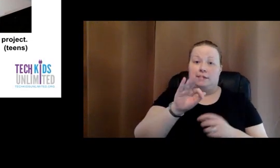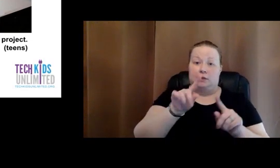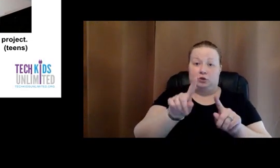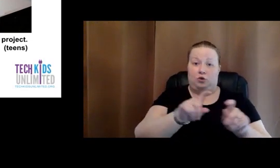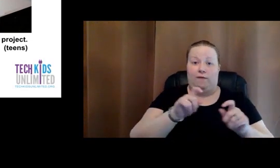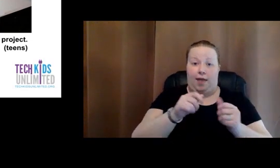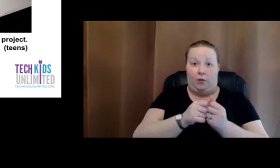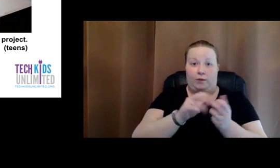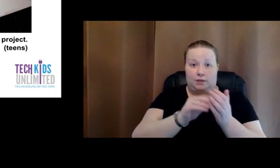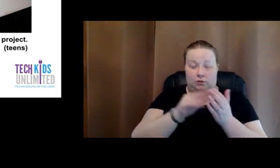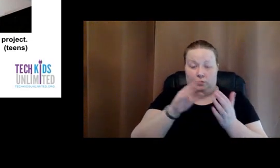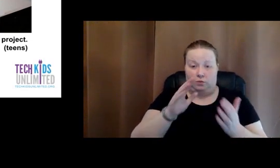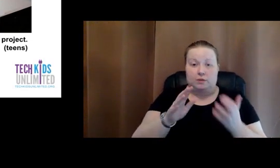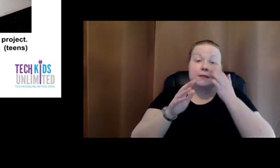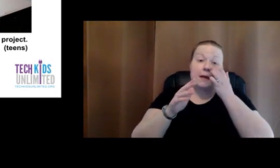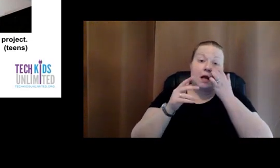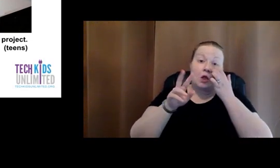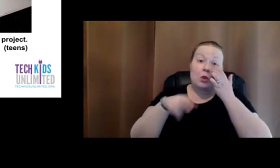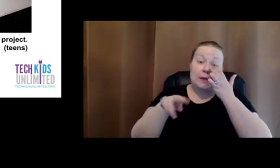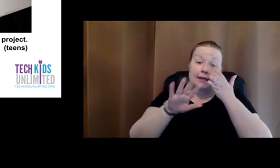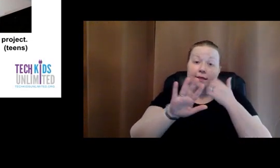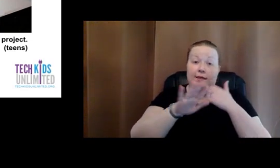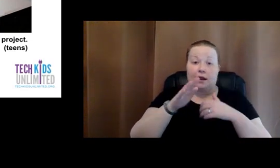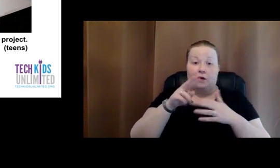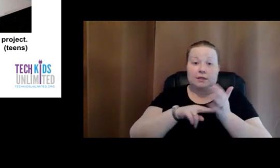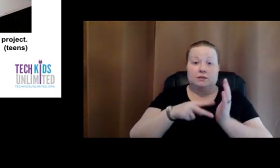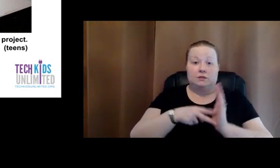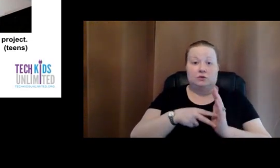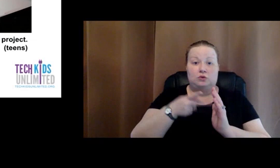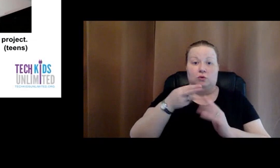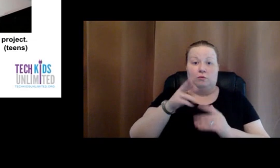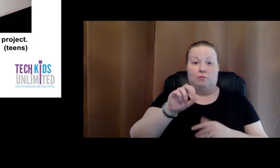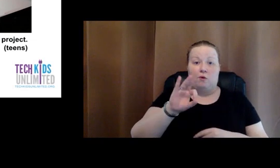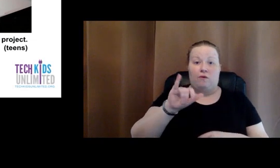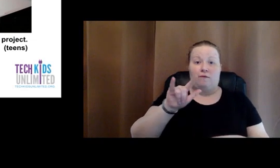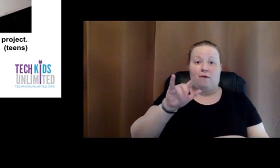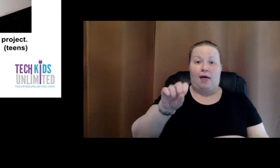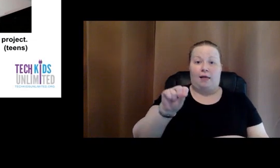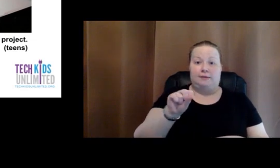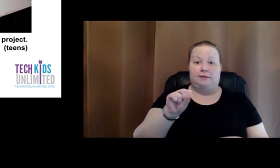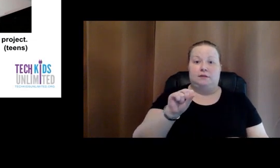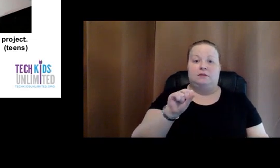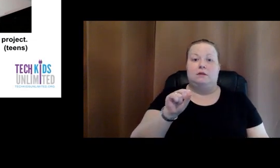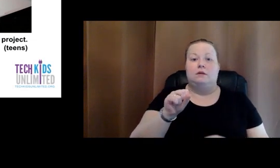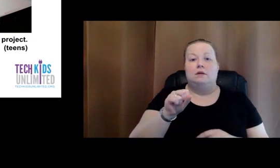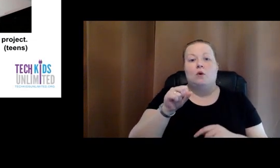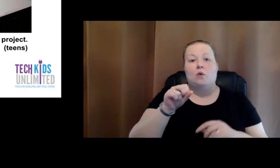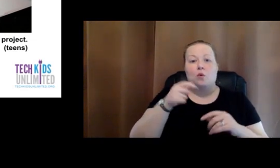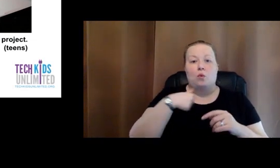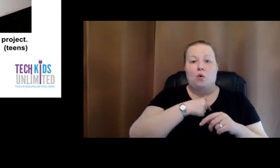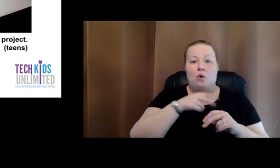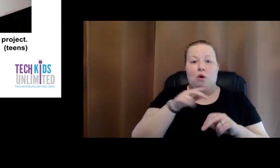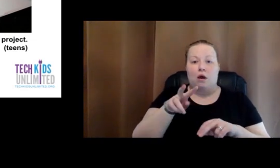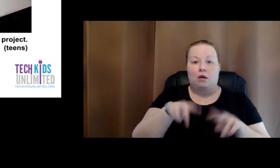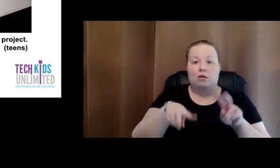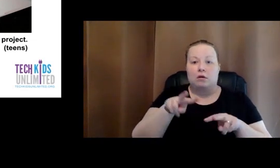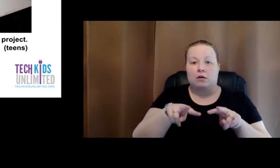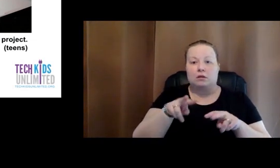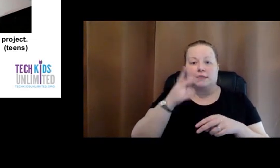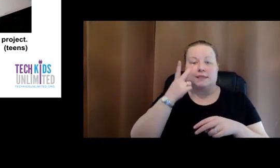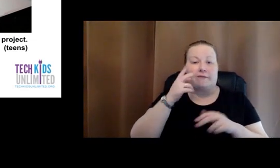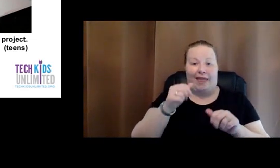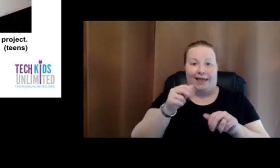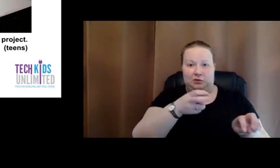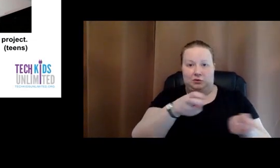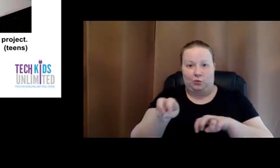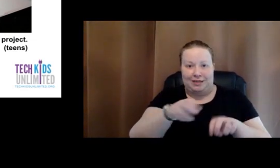attentional profiles. We gave them surveys around measurements of executive functioning to see if they were good at switching task to